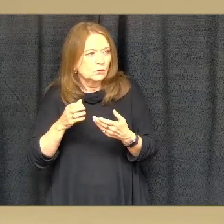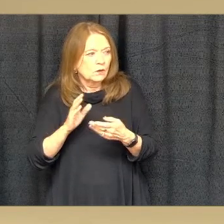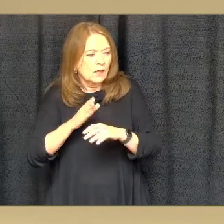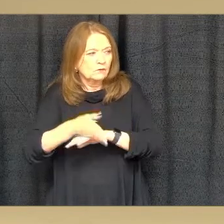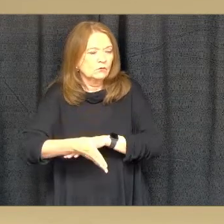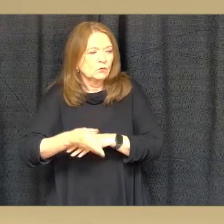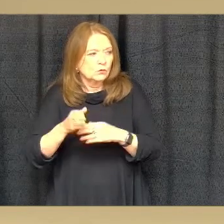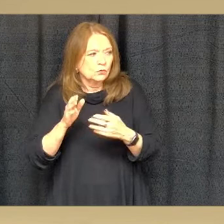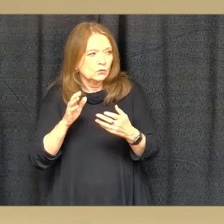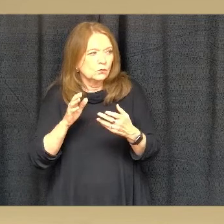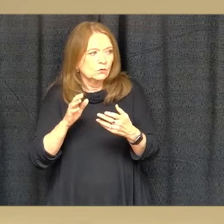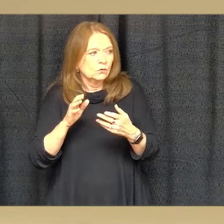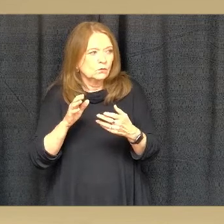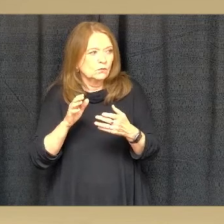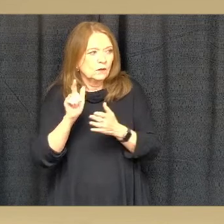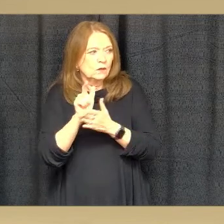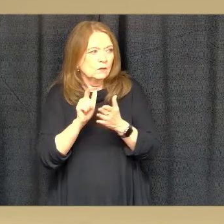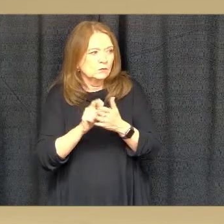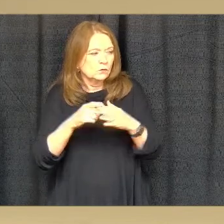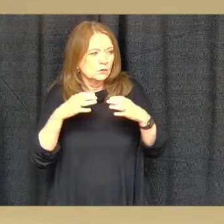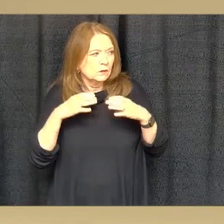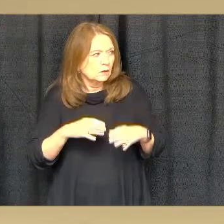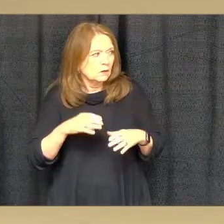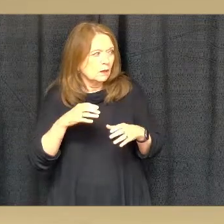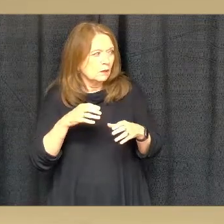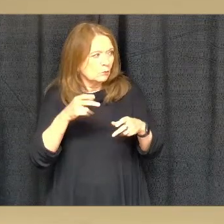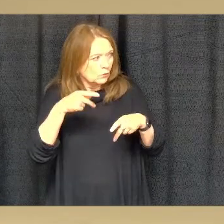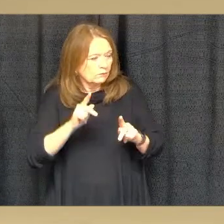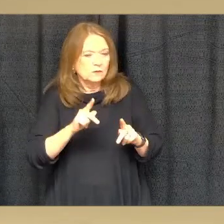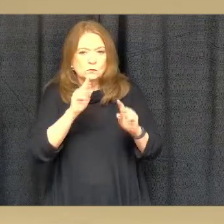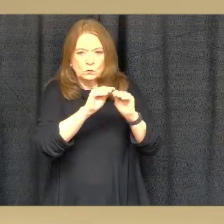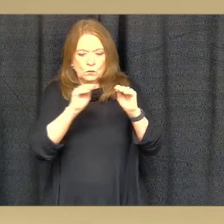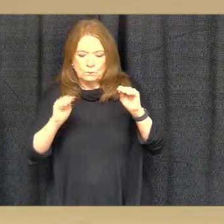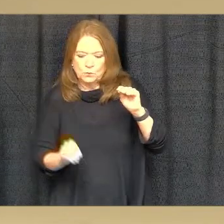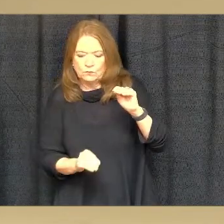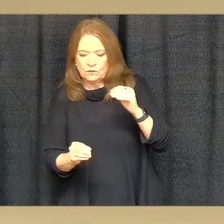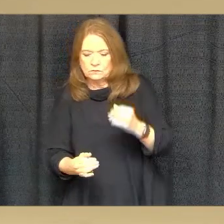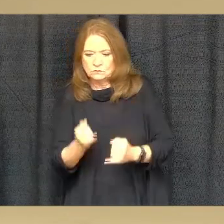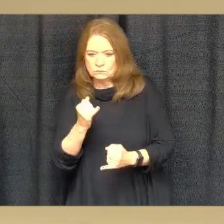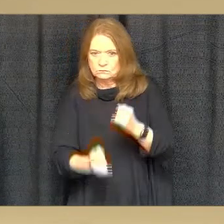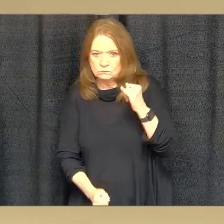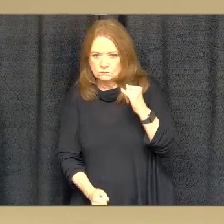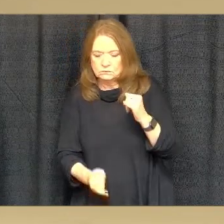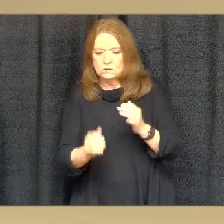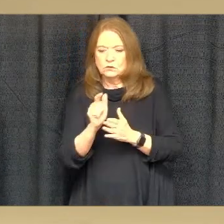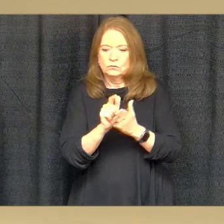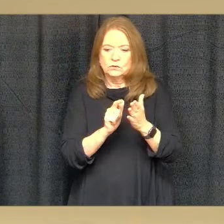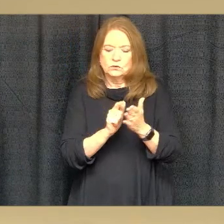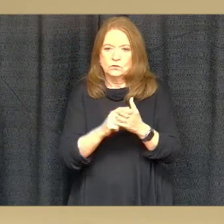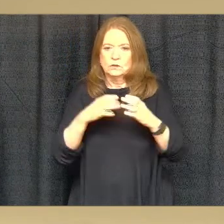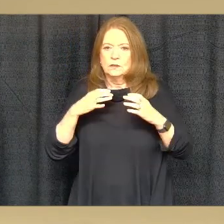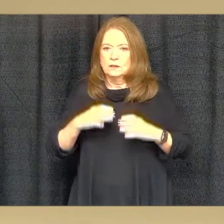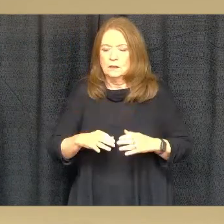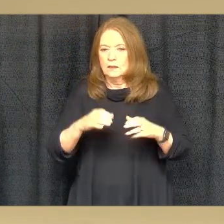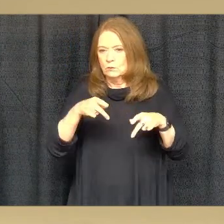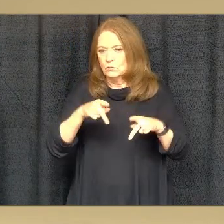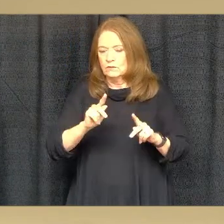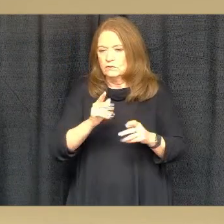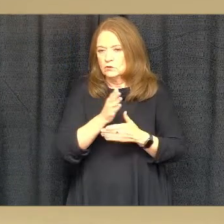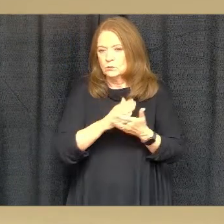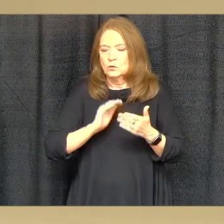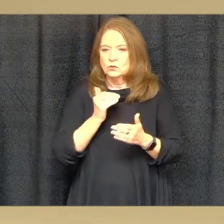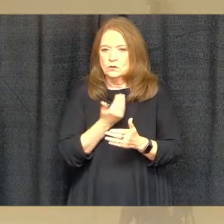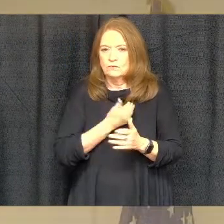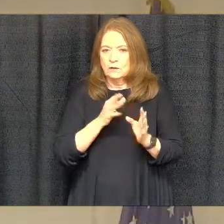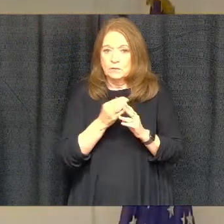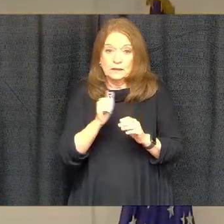the attorney-client privilege. Yeah, we'll move this item to the end under attorney-client privilege portion of our meeting.